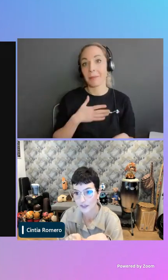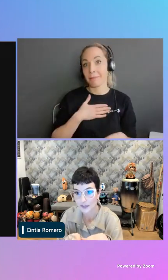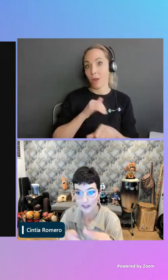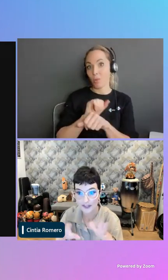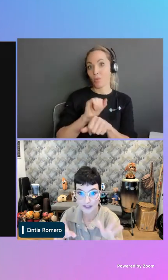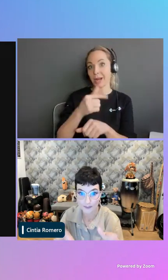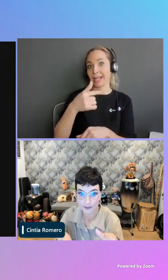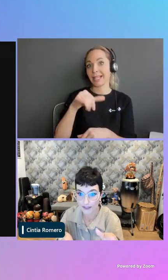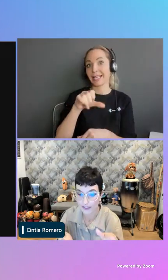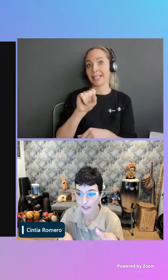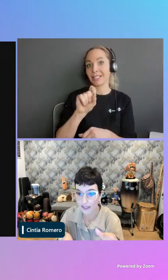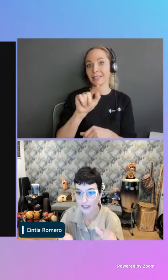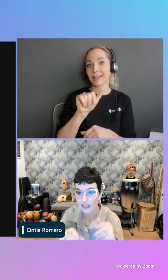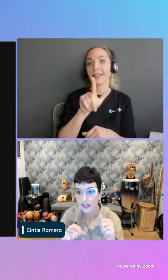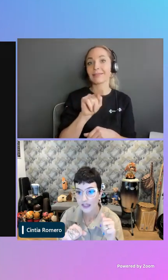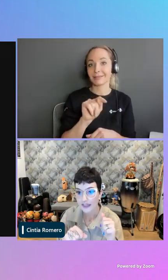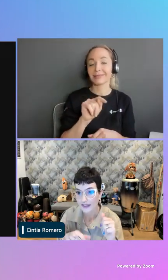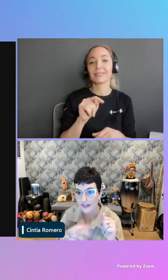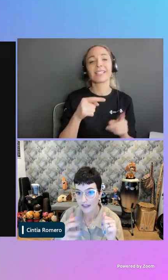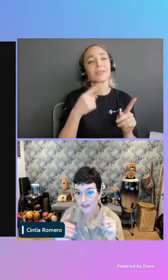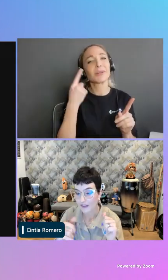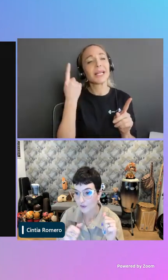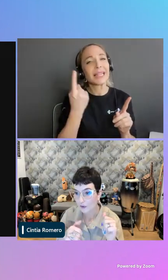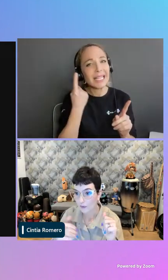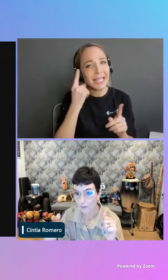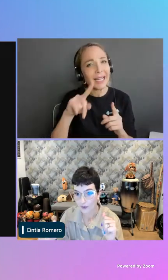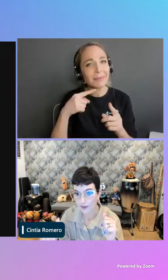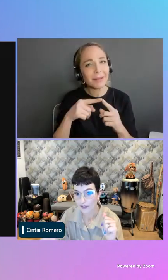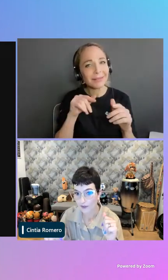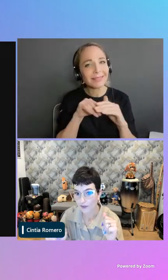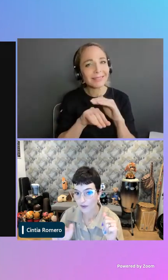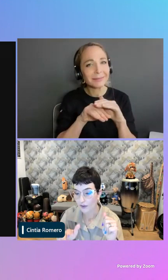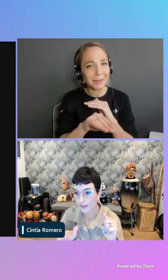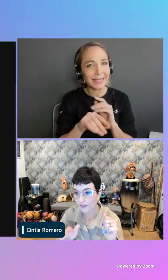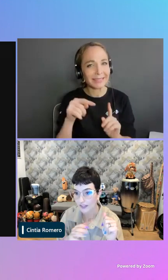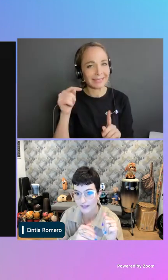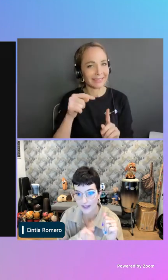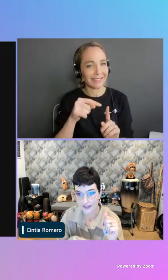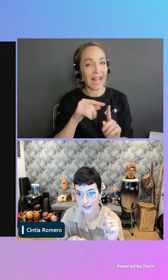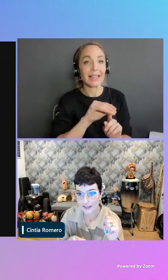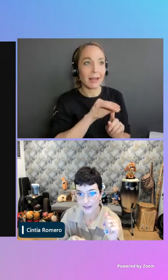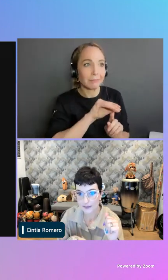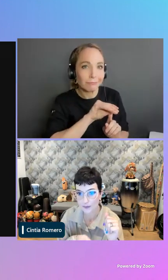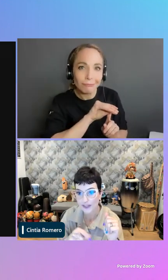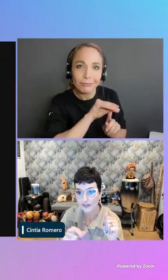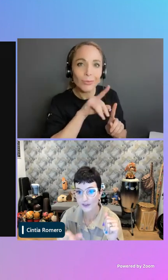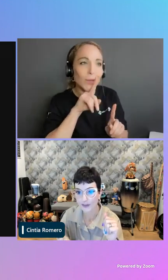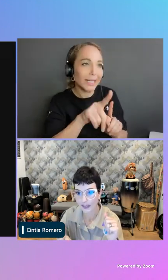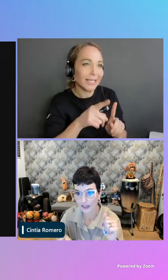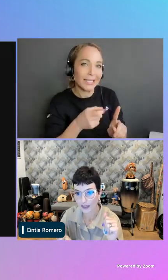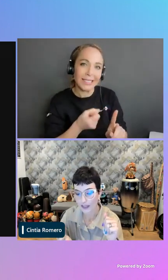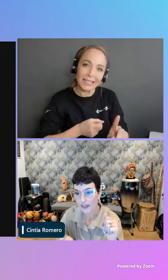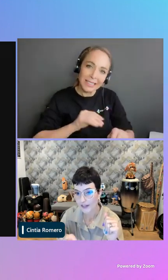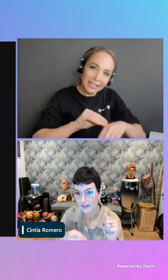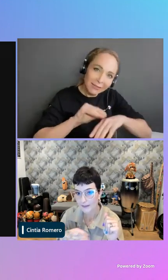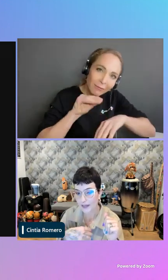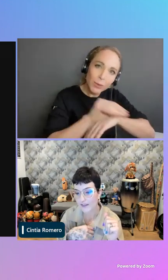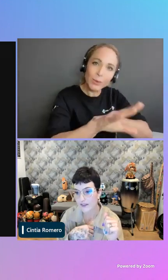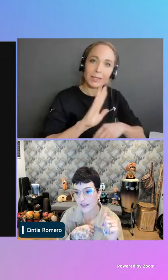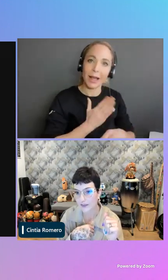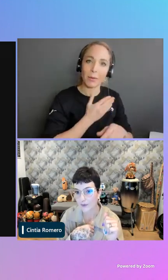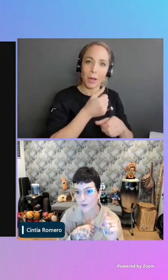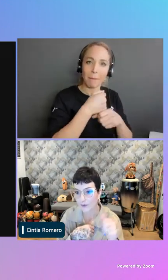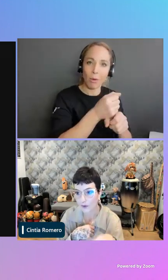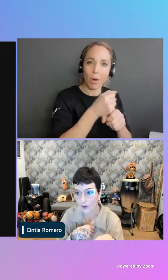to consider accessibility and extend it to our product, not only to the design systems, we need to think, does